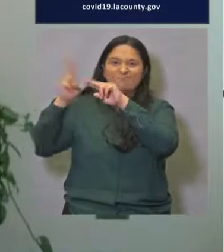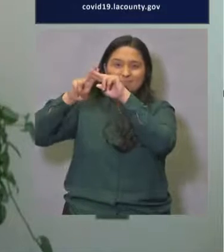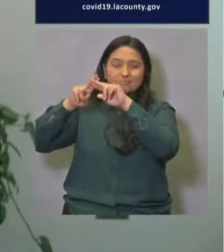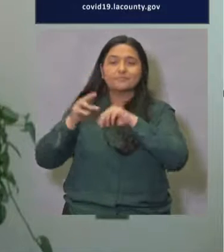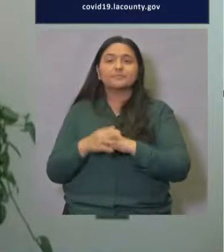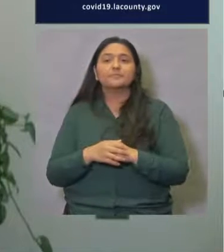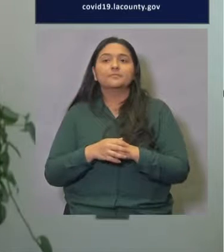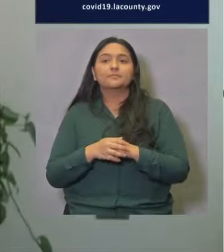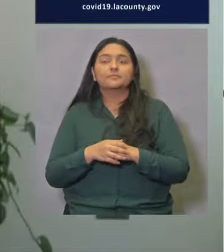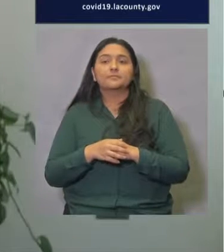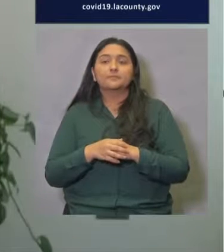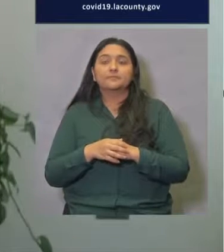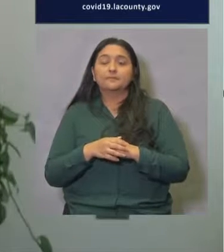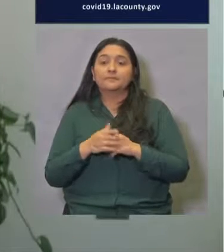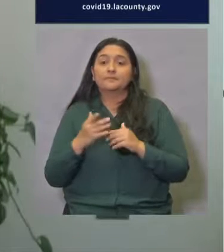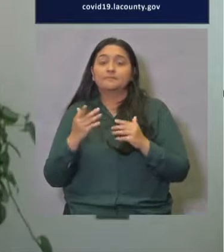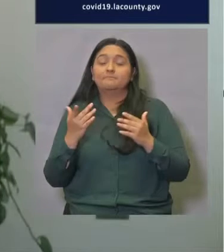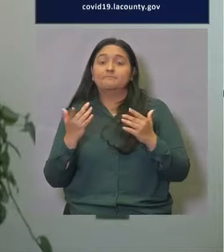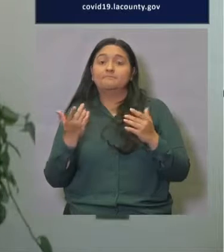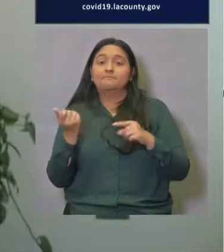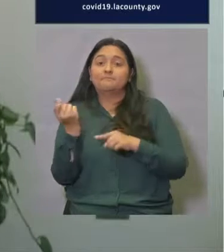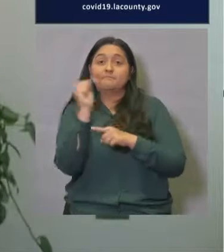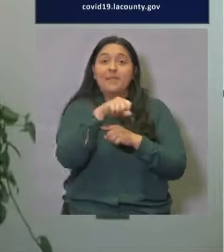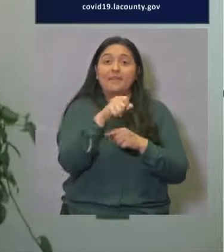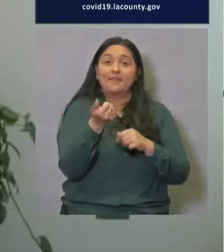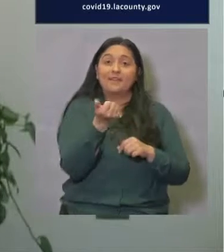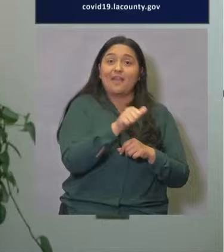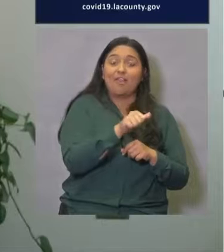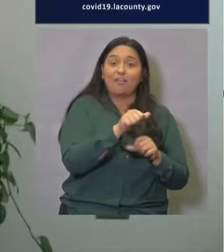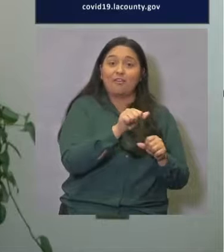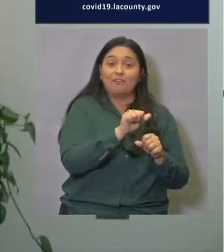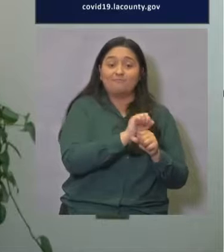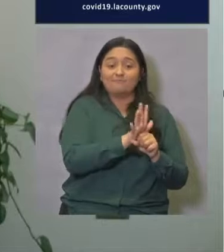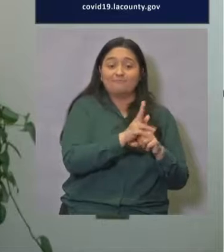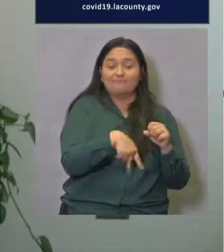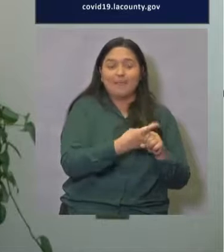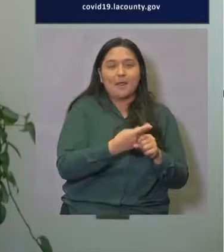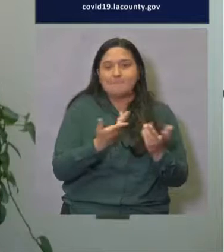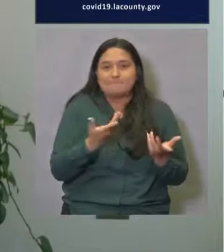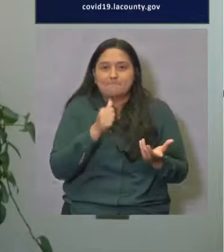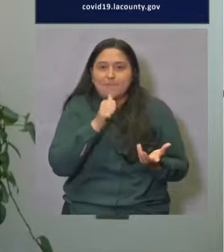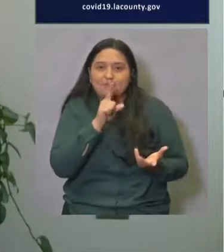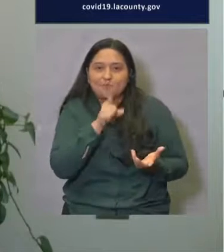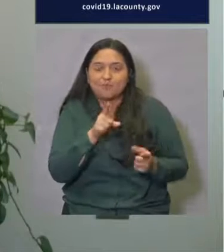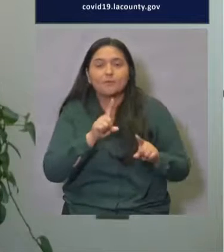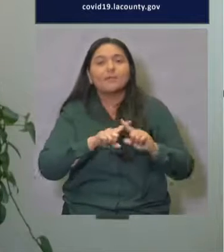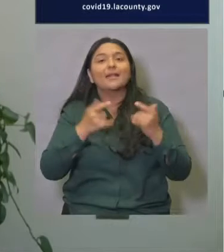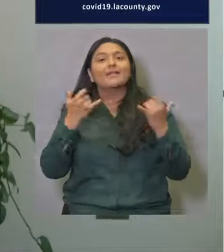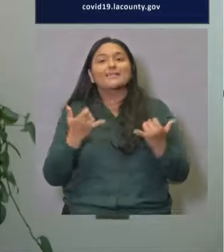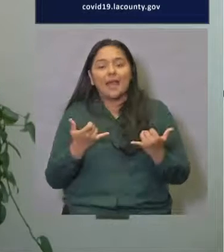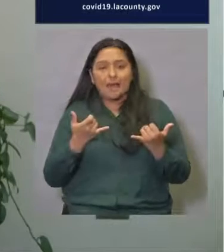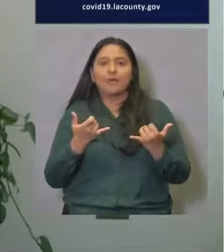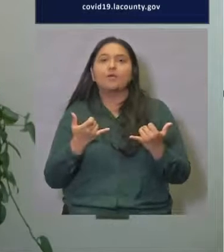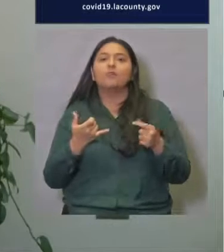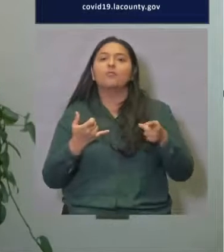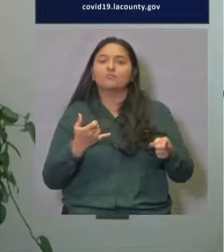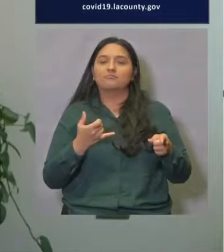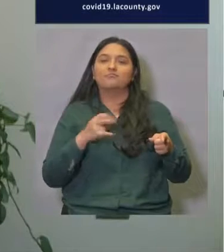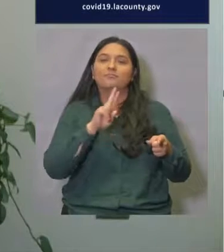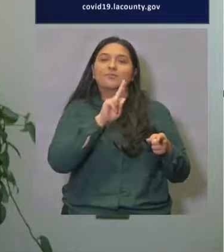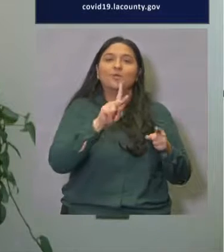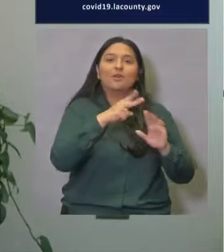variant, remains to be seen. One thing we do know is that now that variant has been labeled a variant of